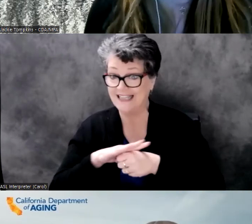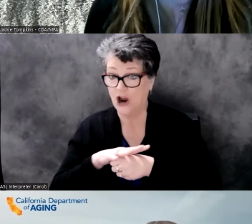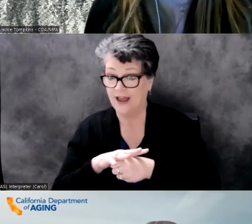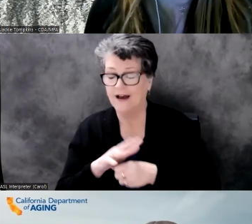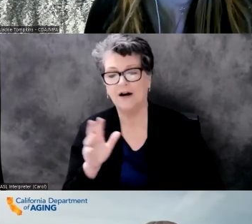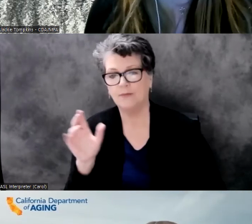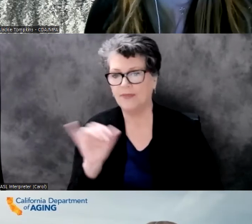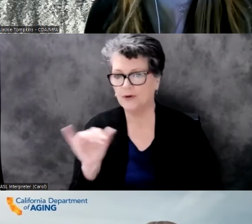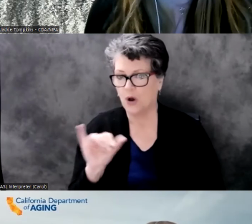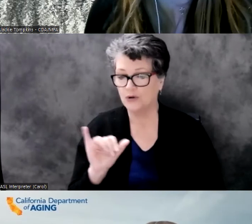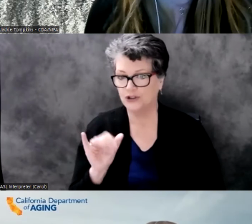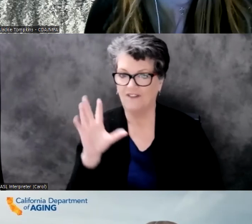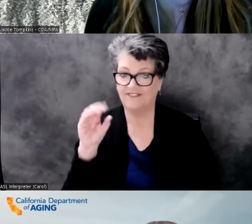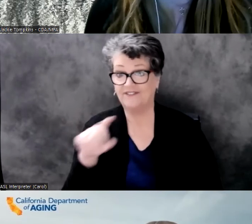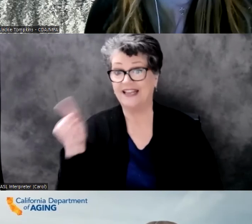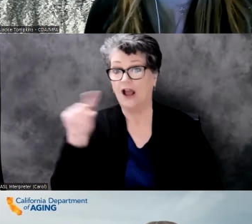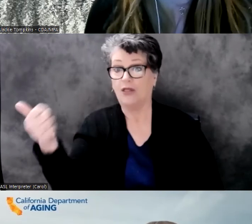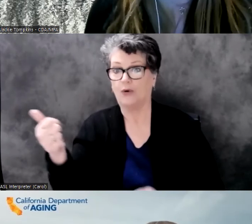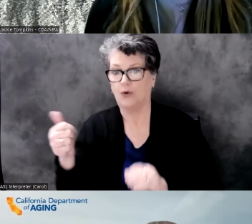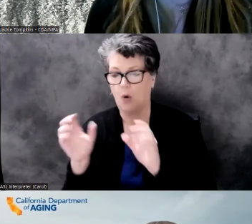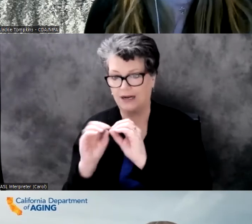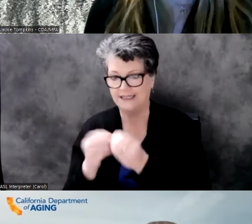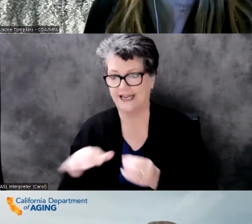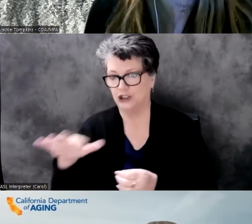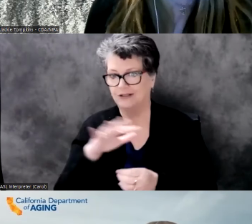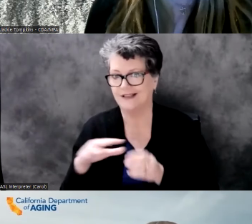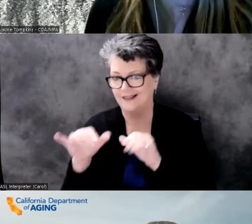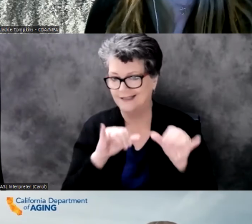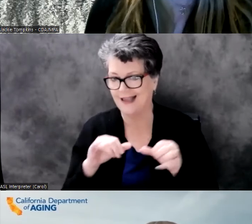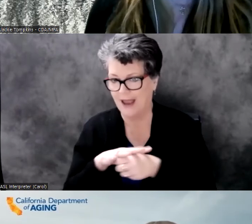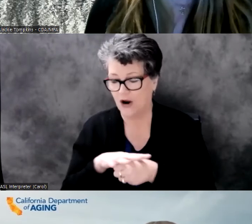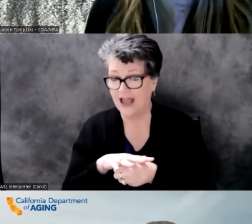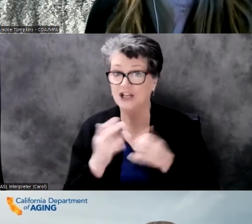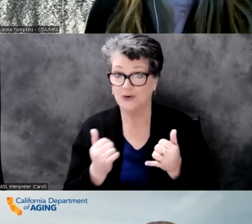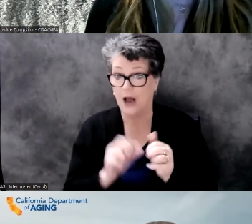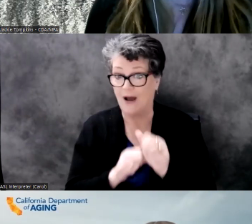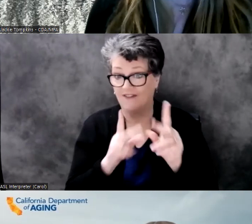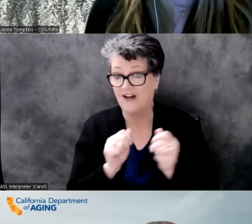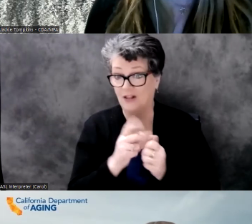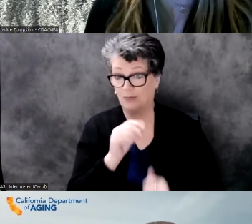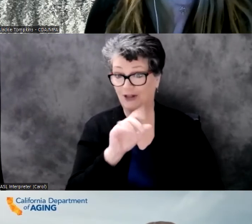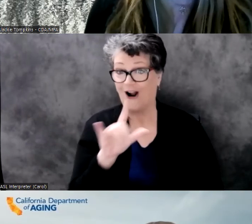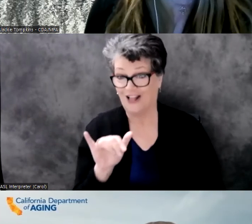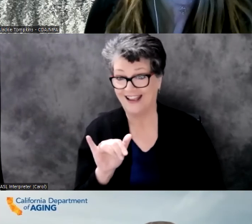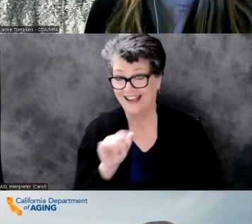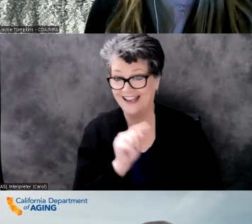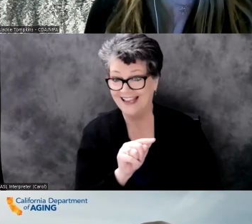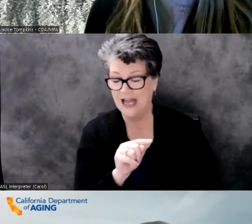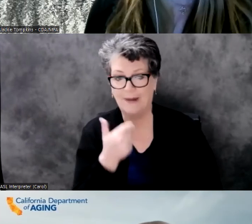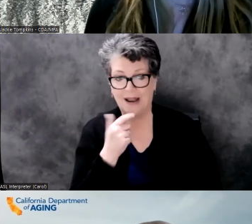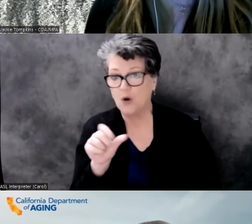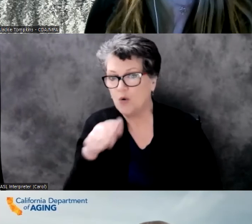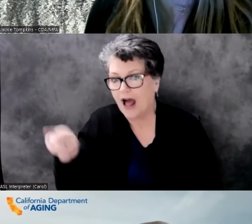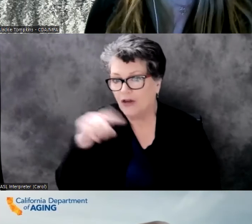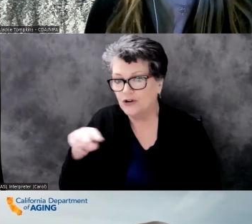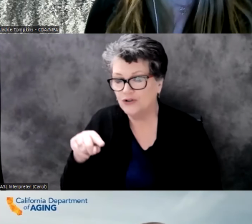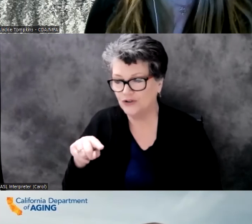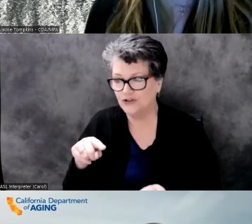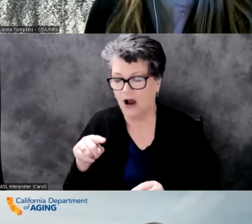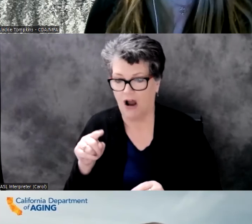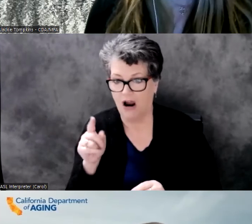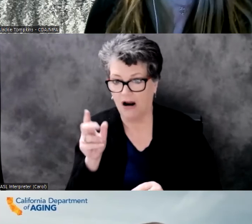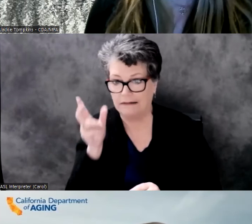also 50 other organizations in our service area. So now I can follow up with Carly, but I don't know who else is listening